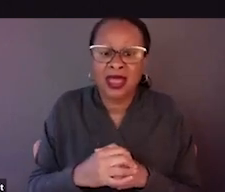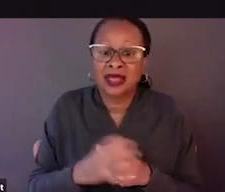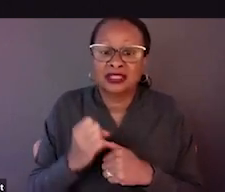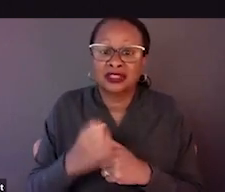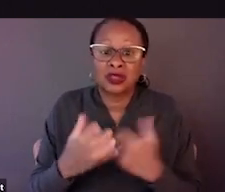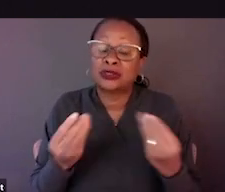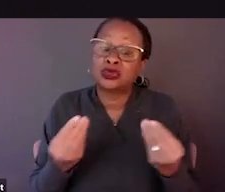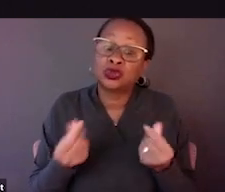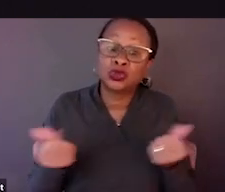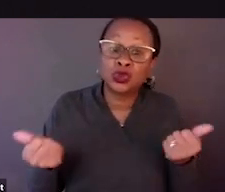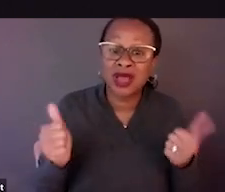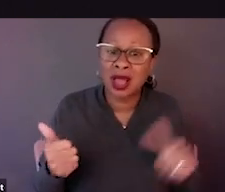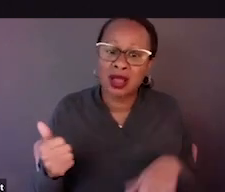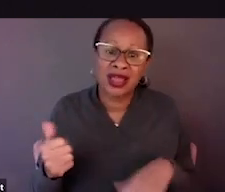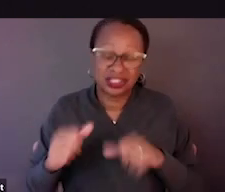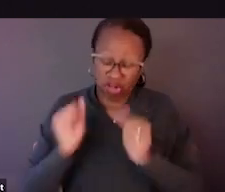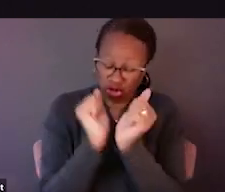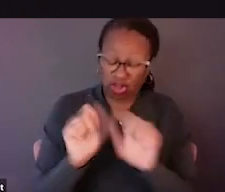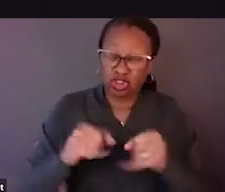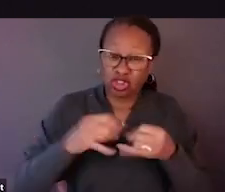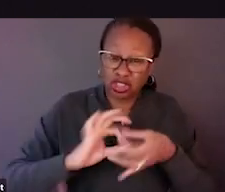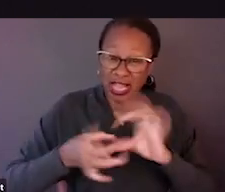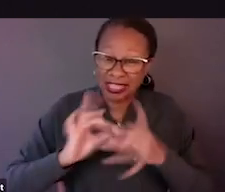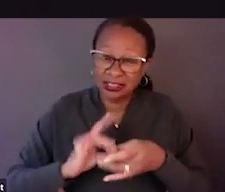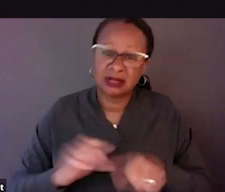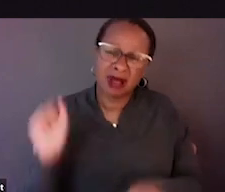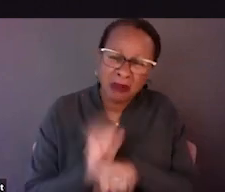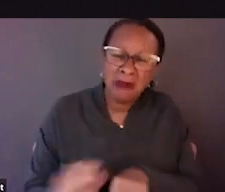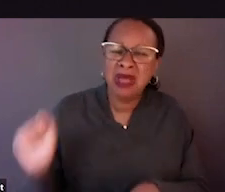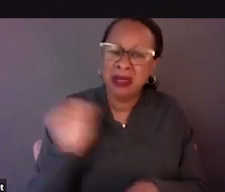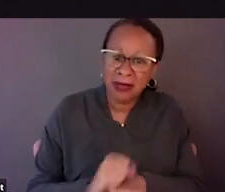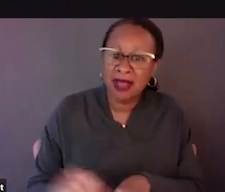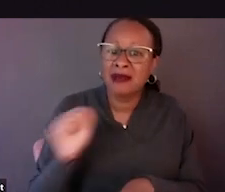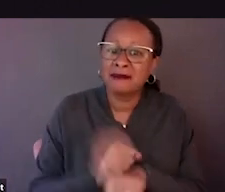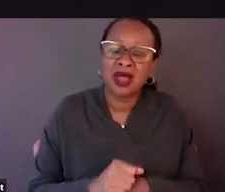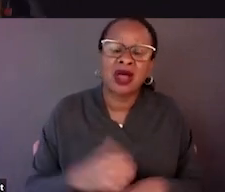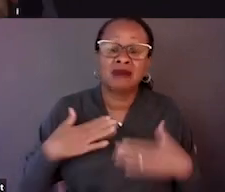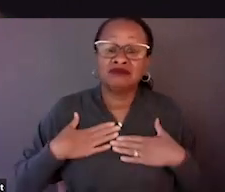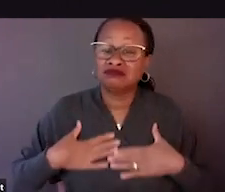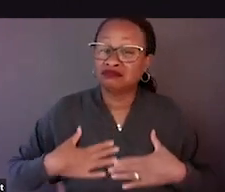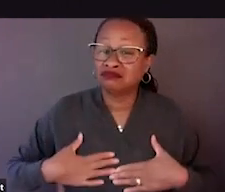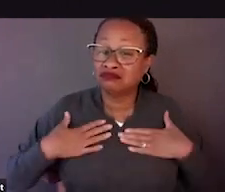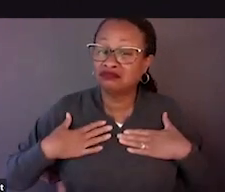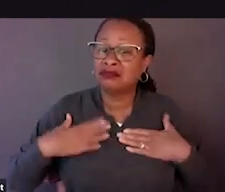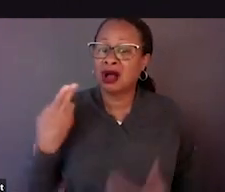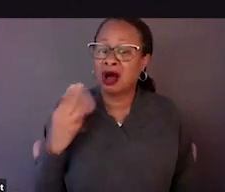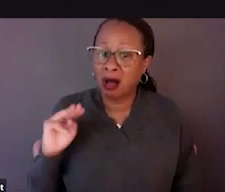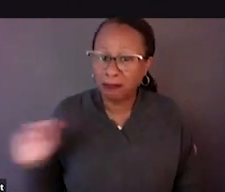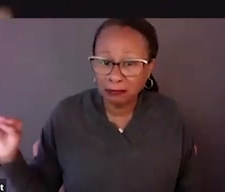chains, by moving, by humming to themselves, and using those sounds and evolving those